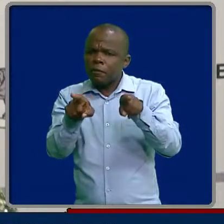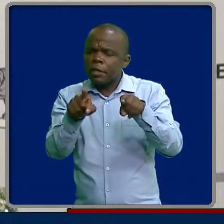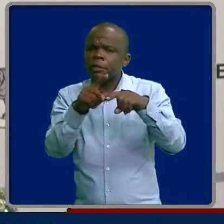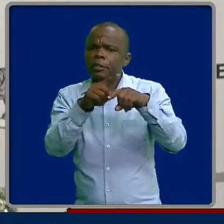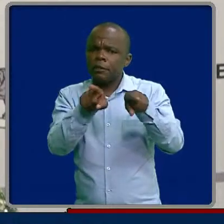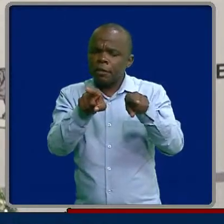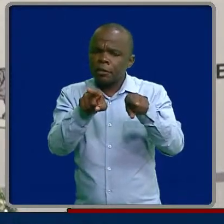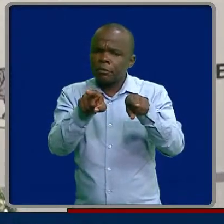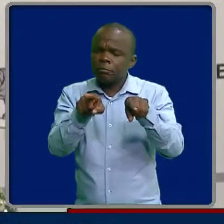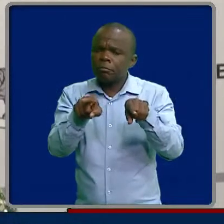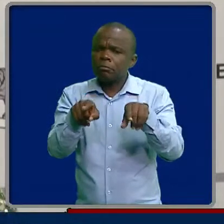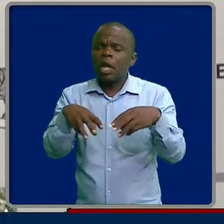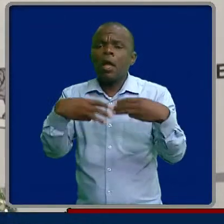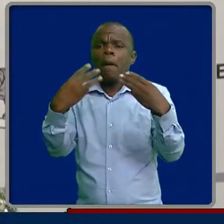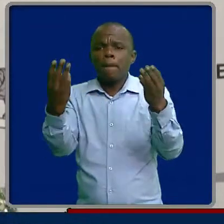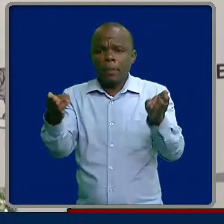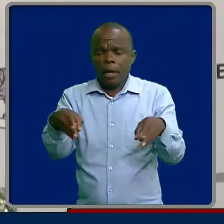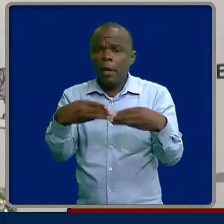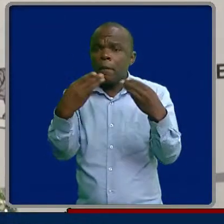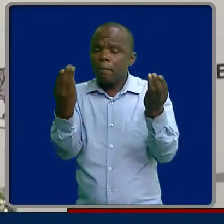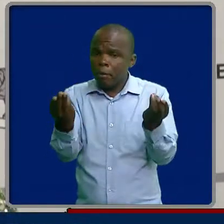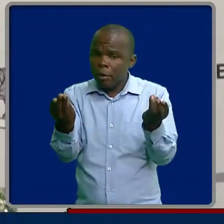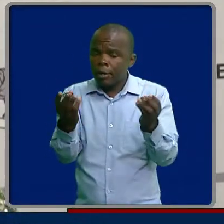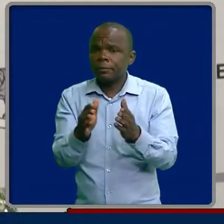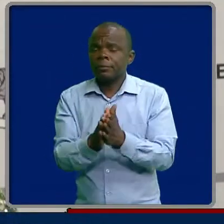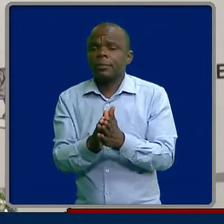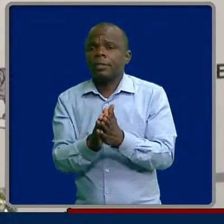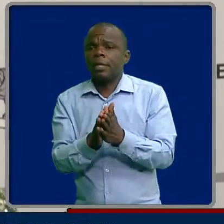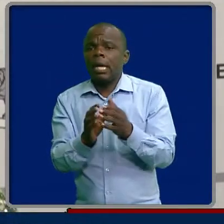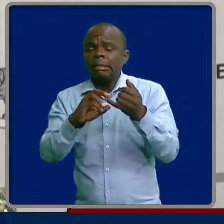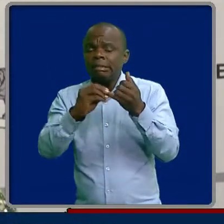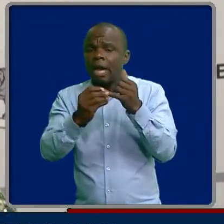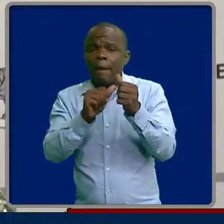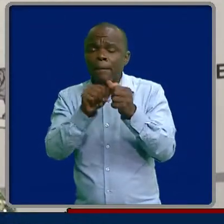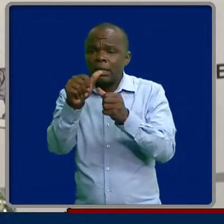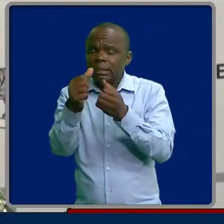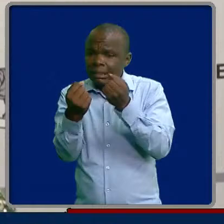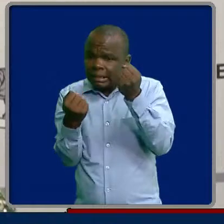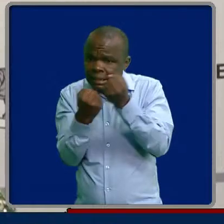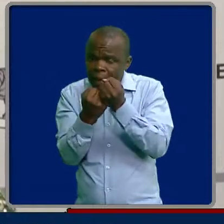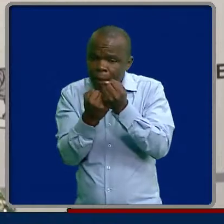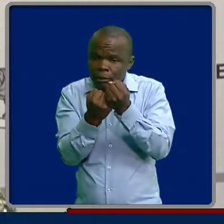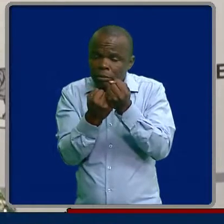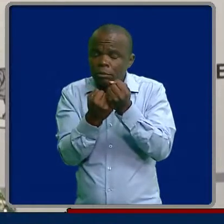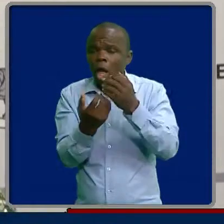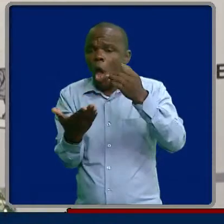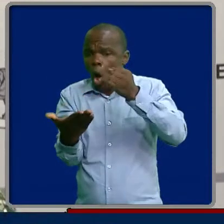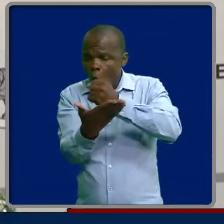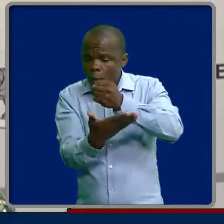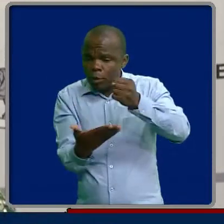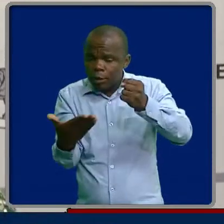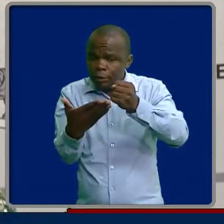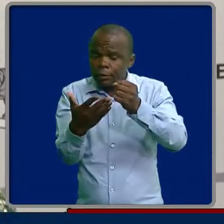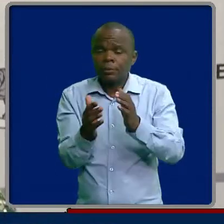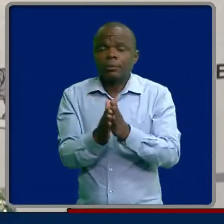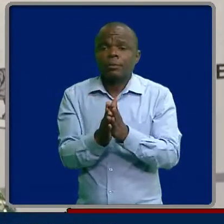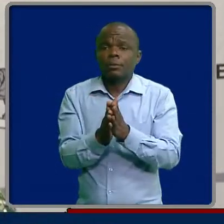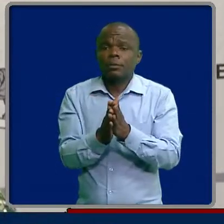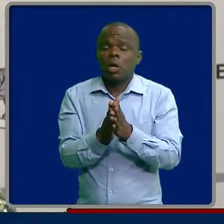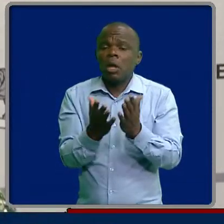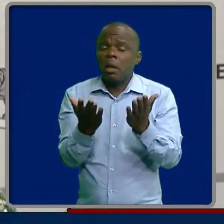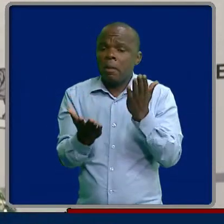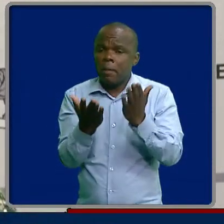neurodiverse individuals. Let us foster supportive communities where